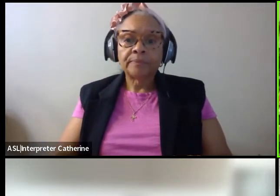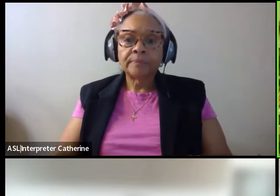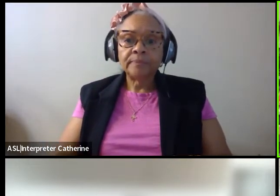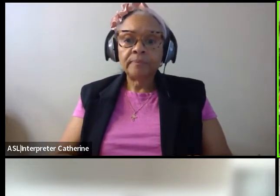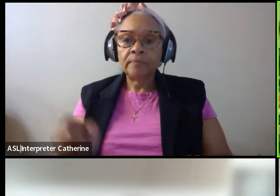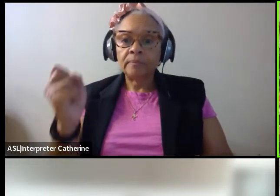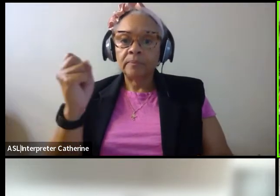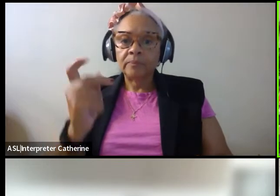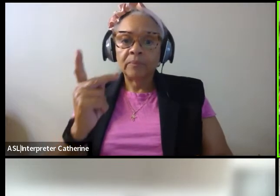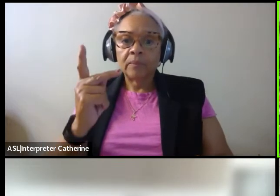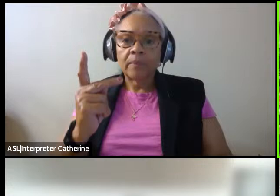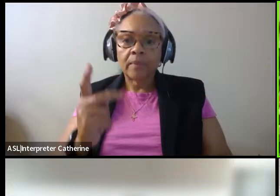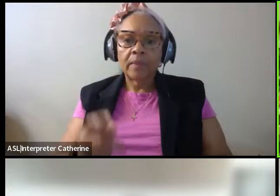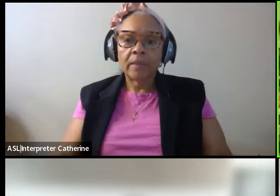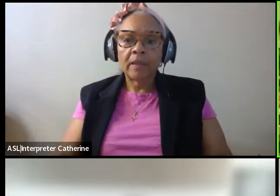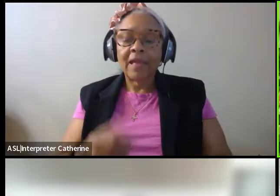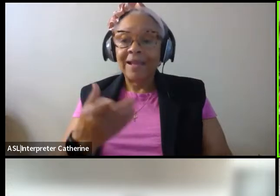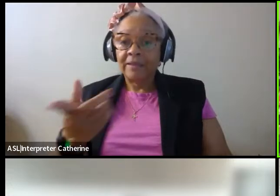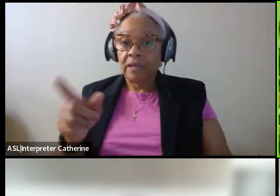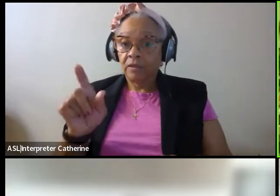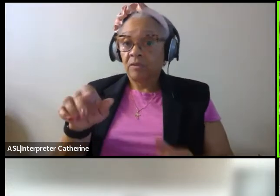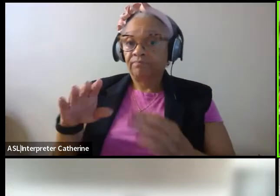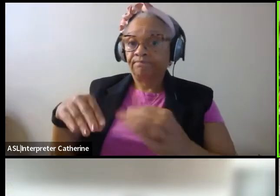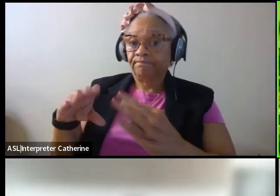Okay. So there's a link.